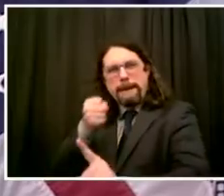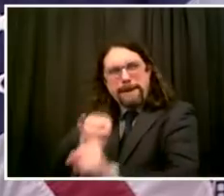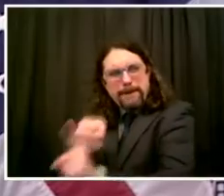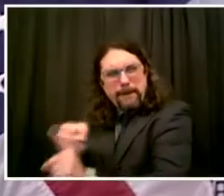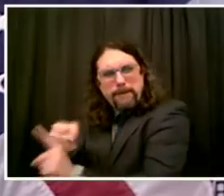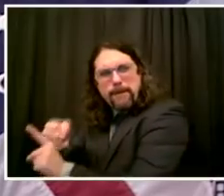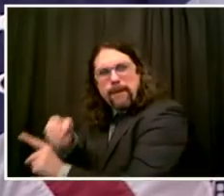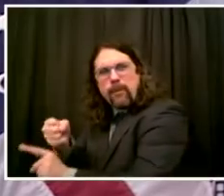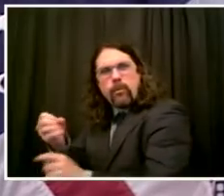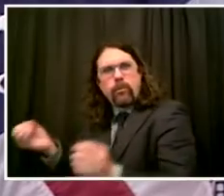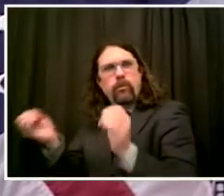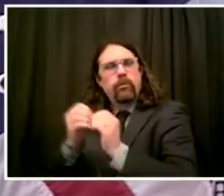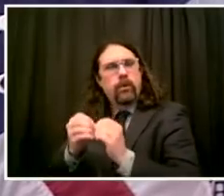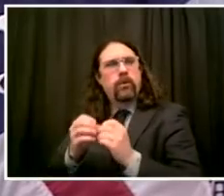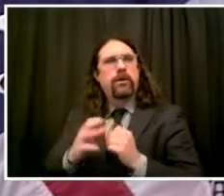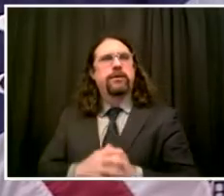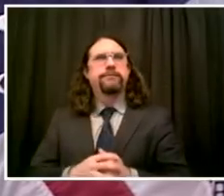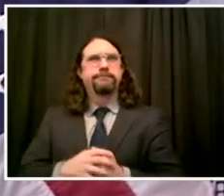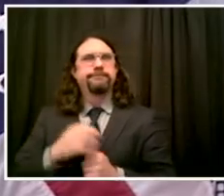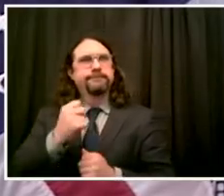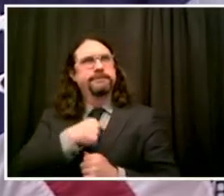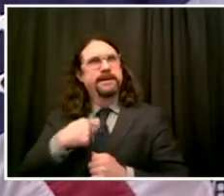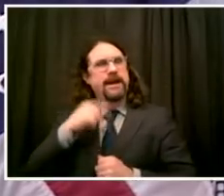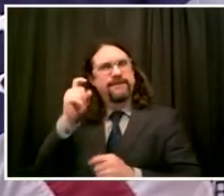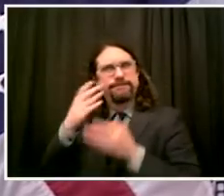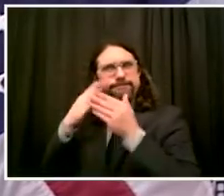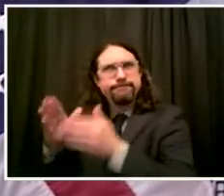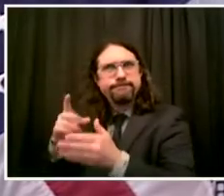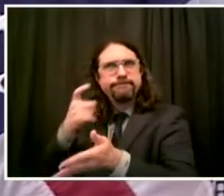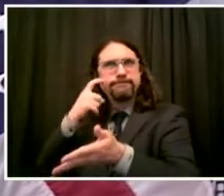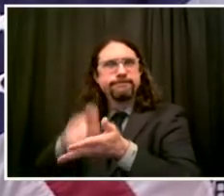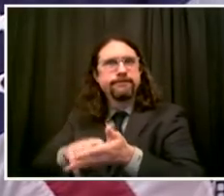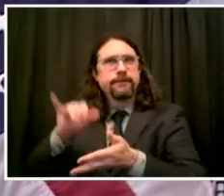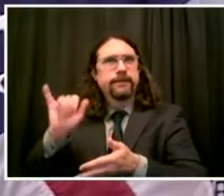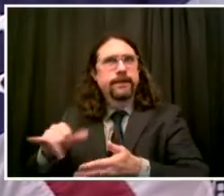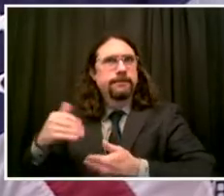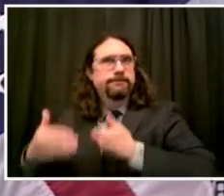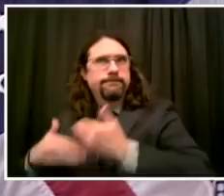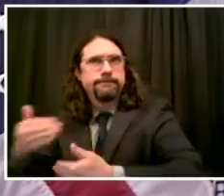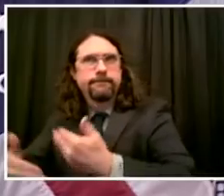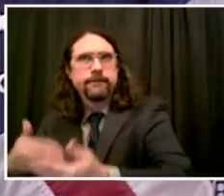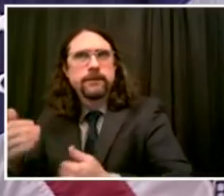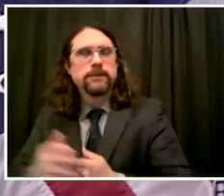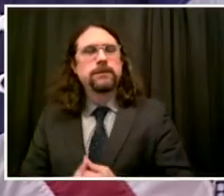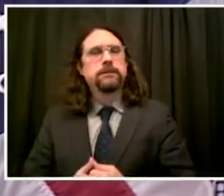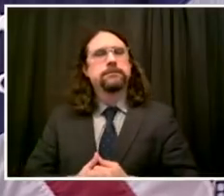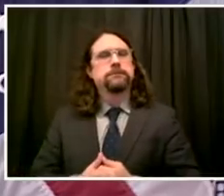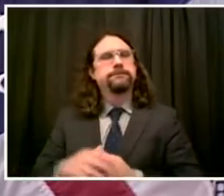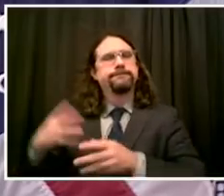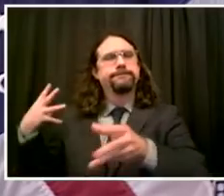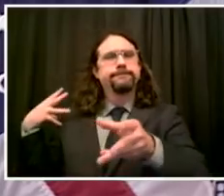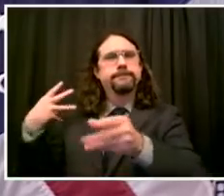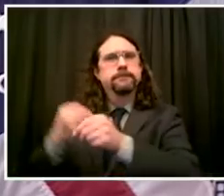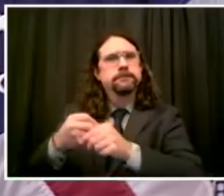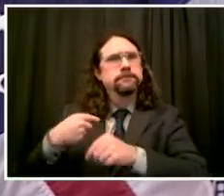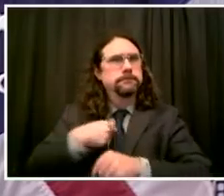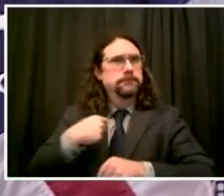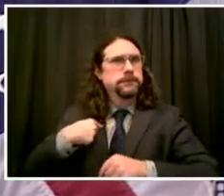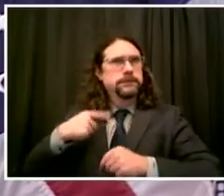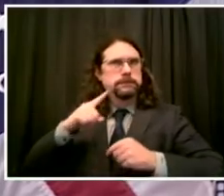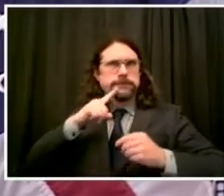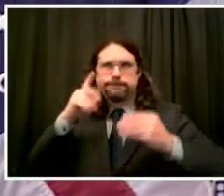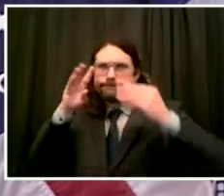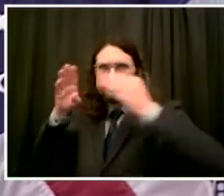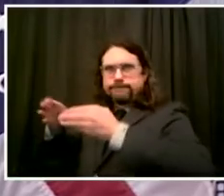we talked about what it took to save lives, to protect people, particularly in the areas hardest hit.